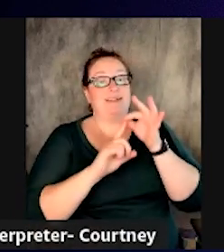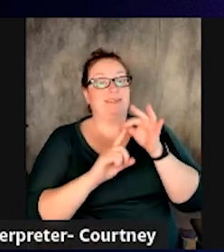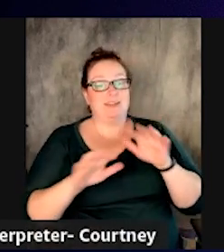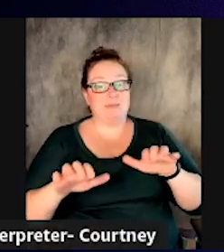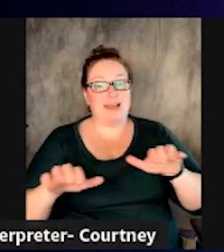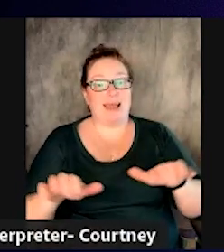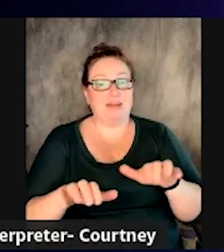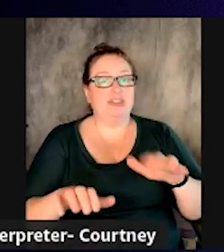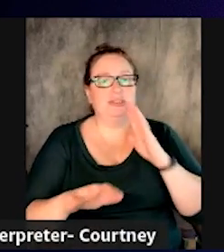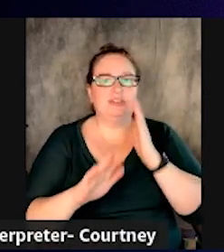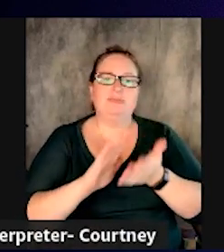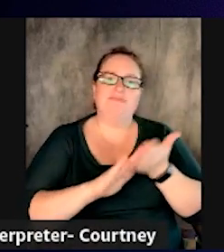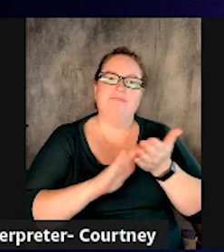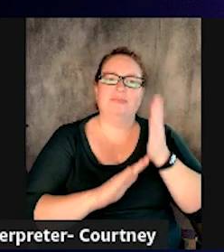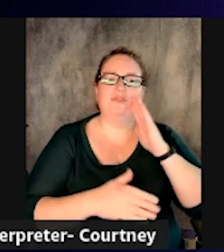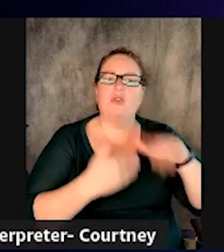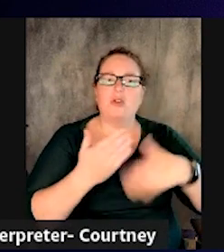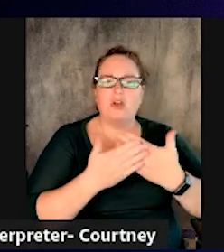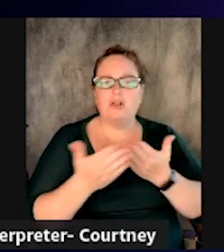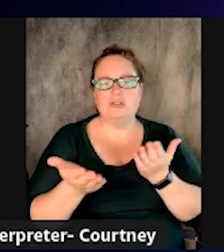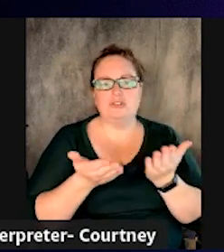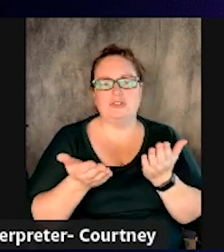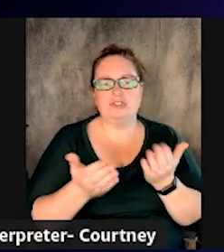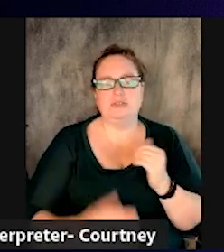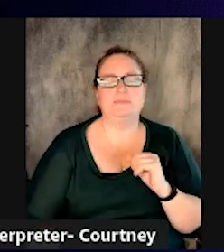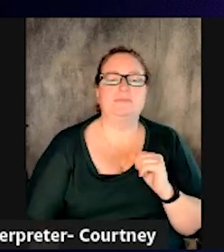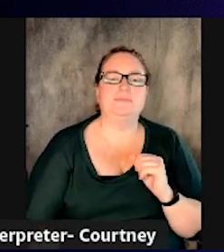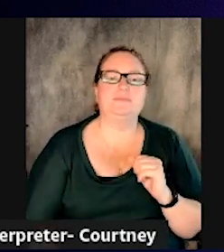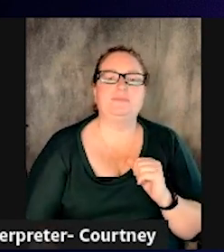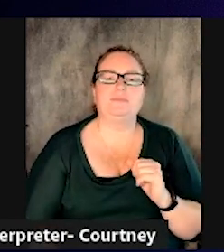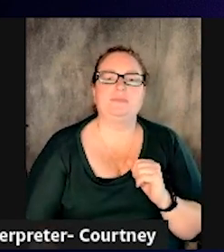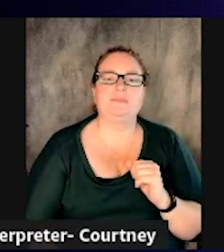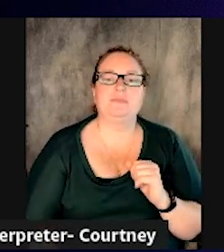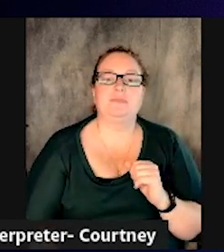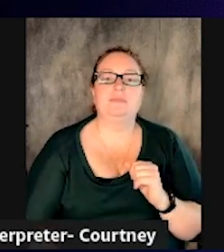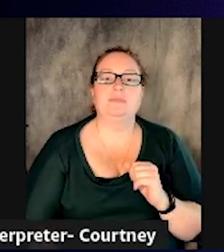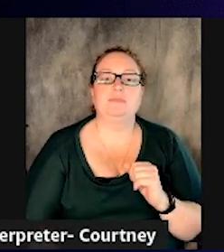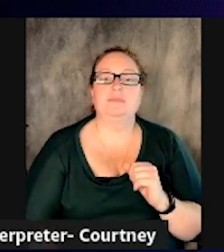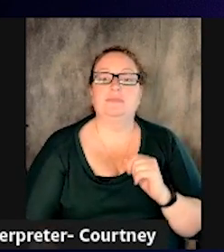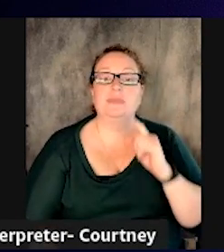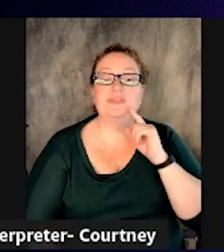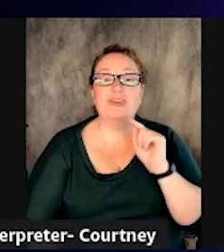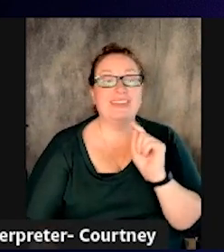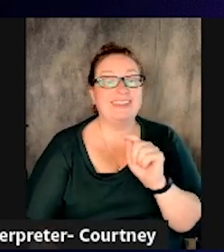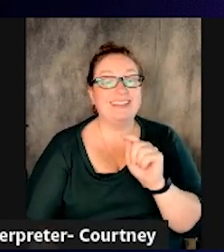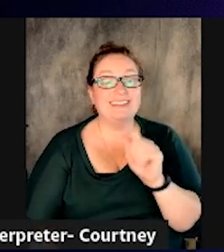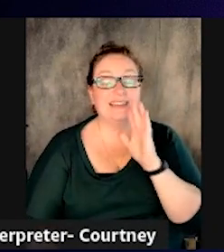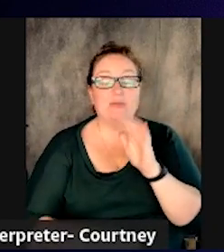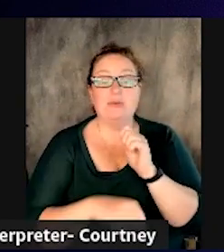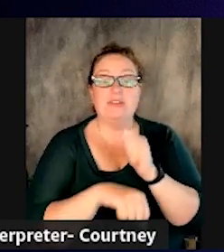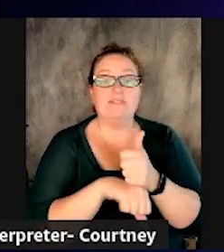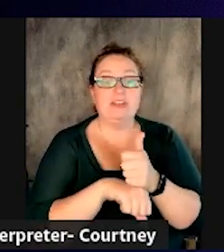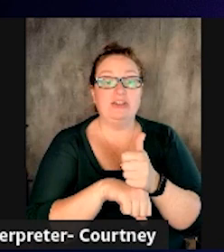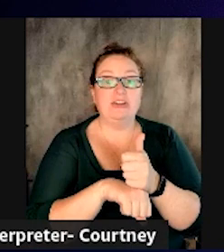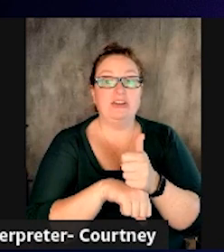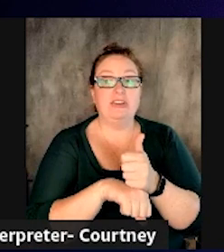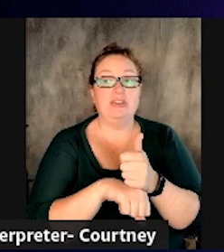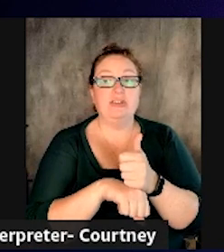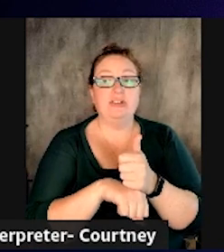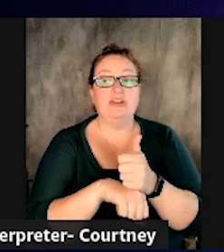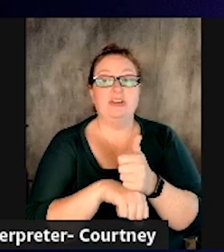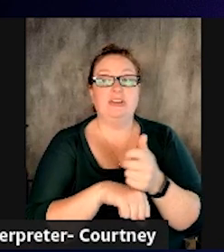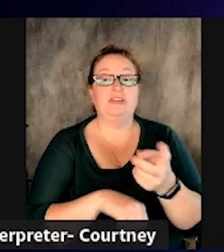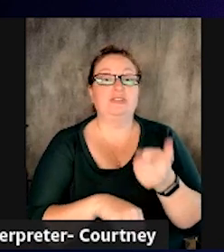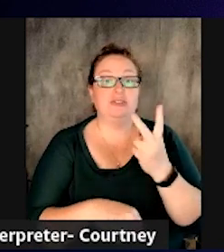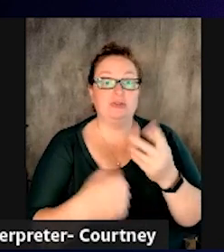be executed on all of your servers. And in this case, I'm going to configure, or I have here configured, two